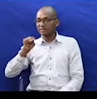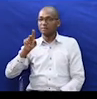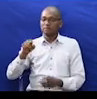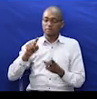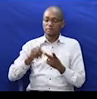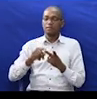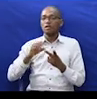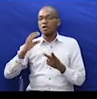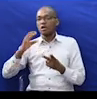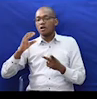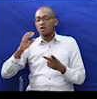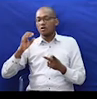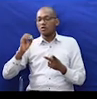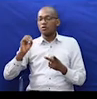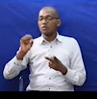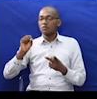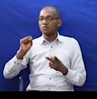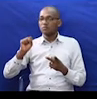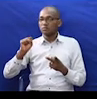cosine, and